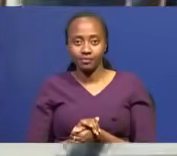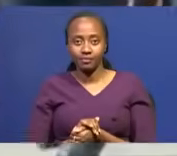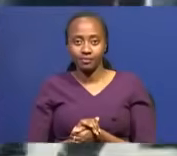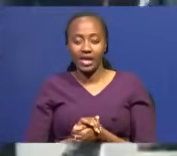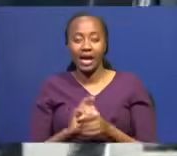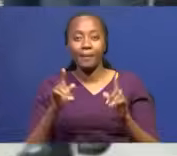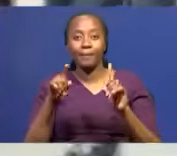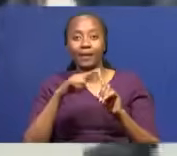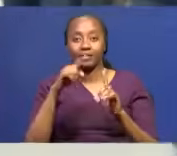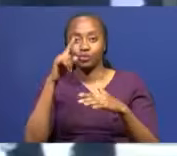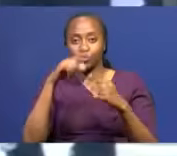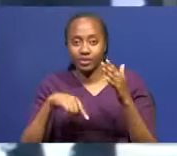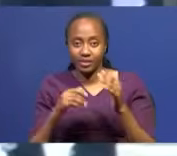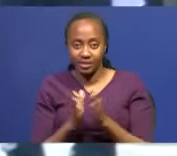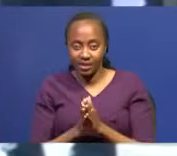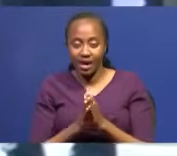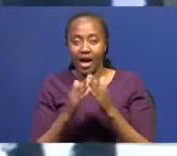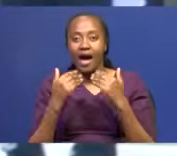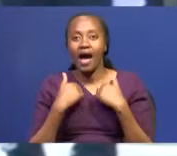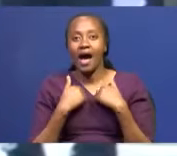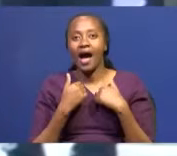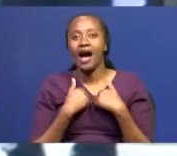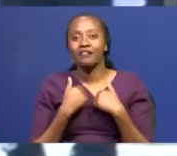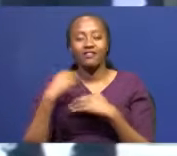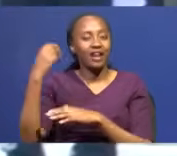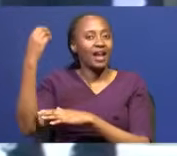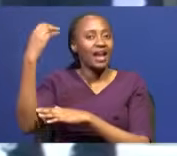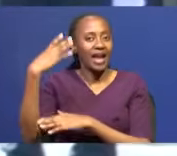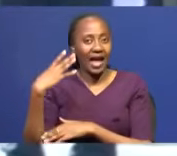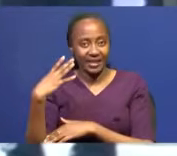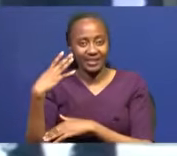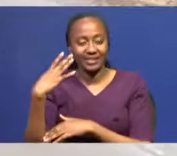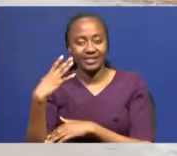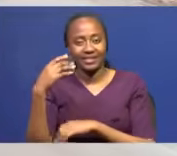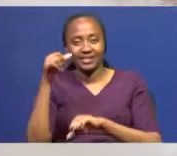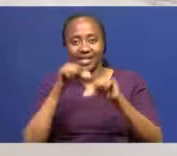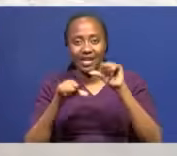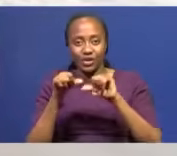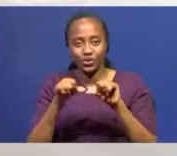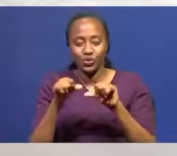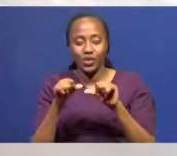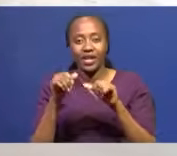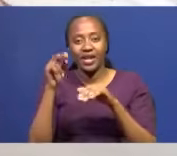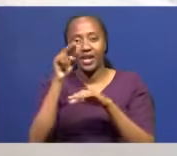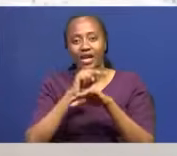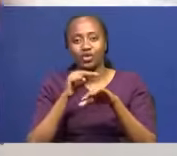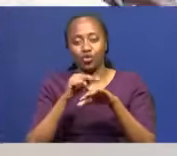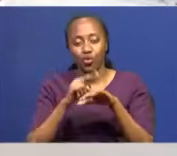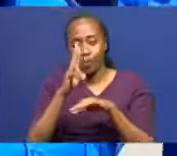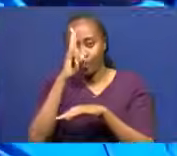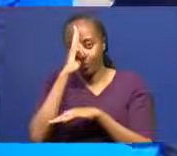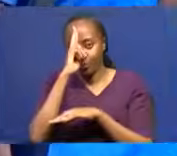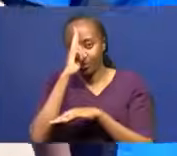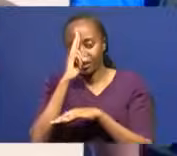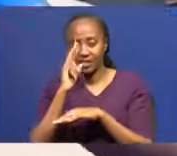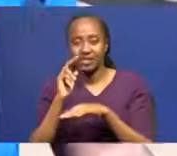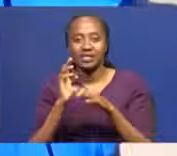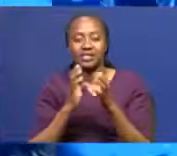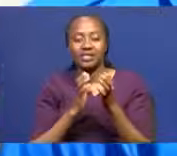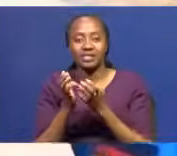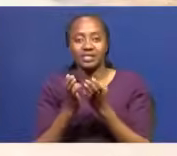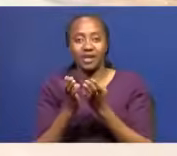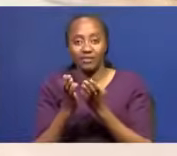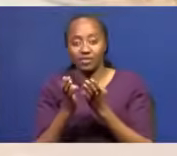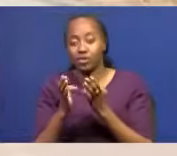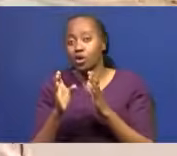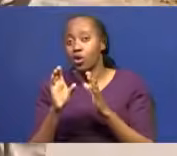Plus, light at the end of the tunnel. National Police Service and Police Service Commission resolved to